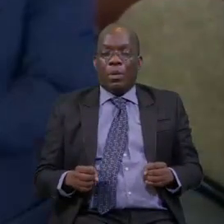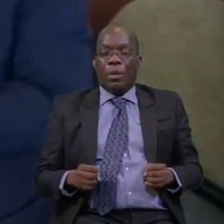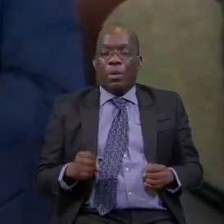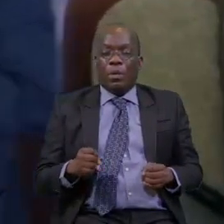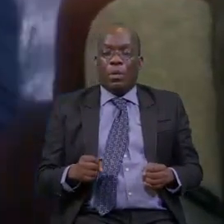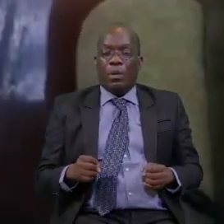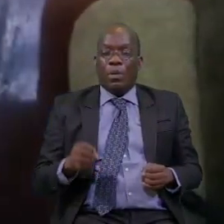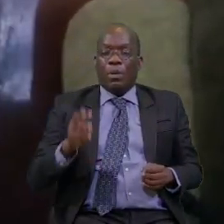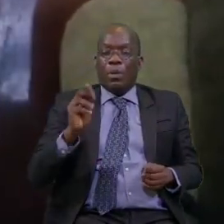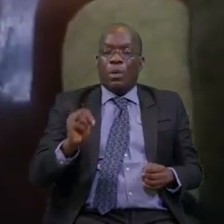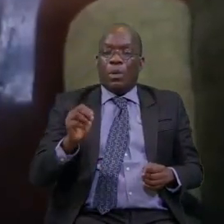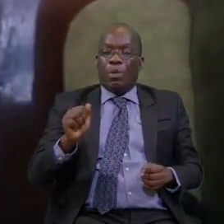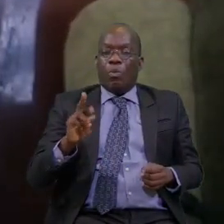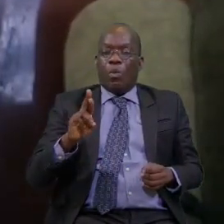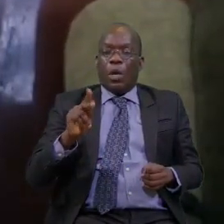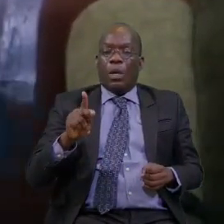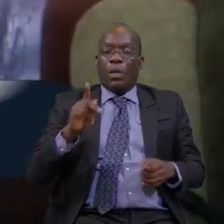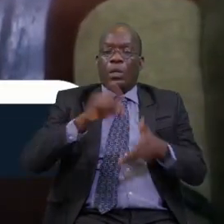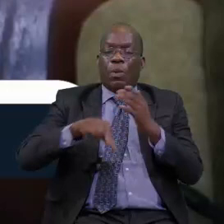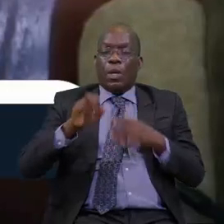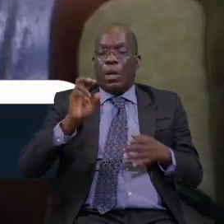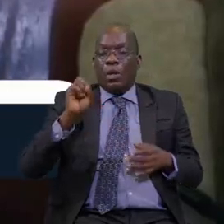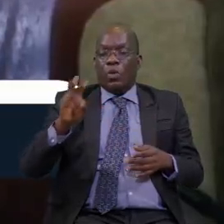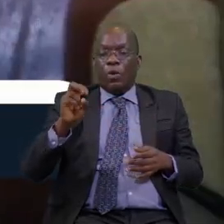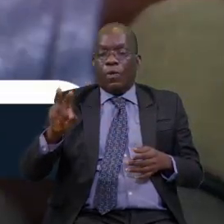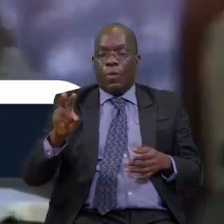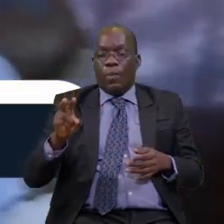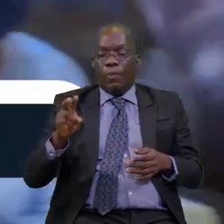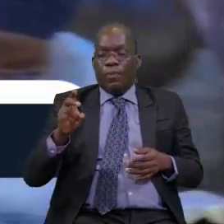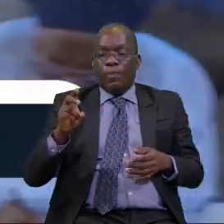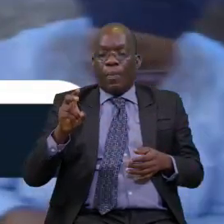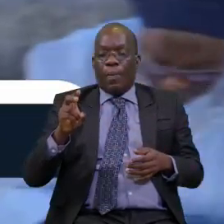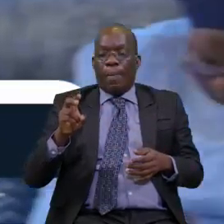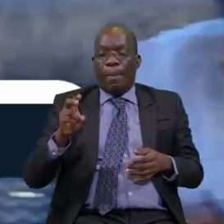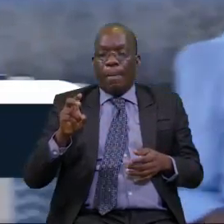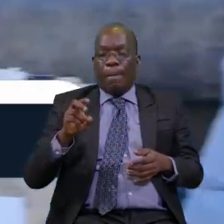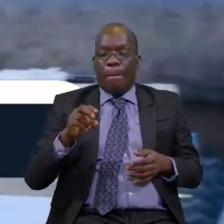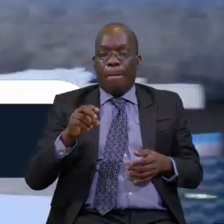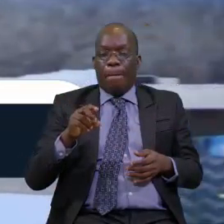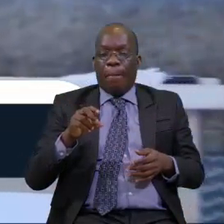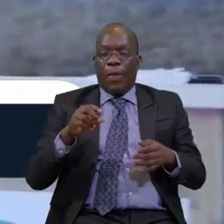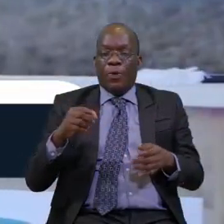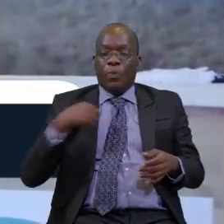12 now. In chapter 12, we're looking at the righteous